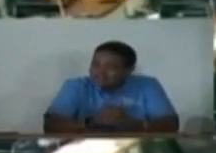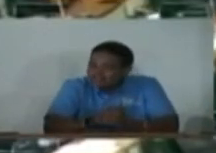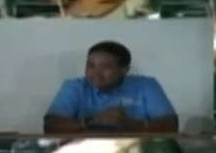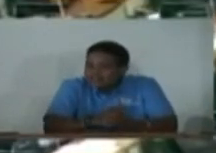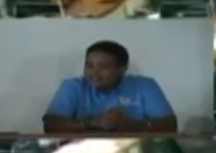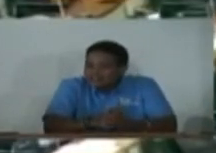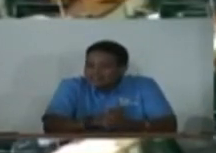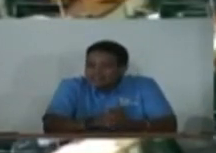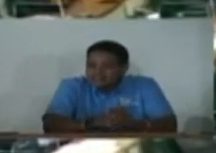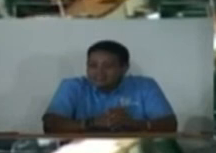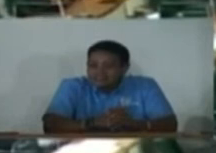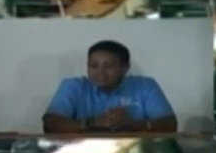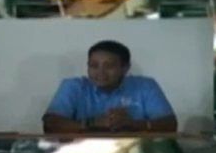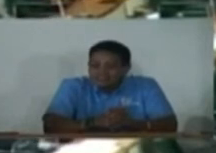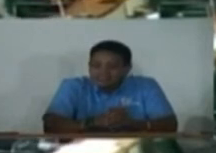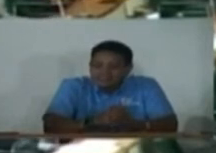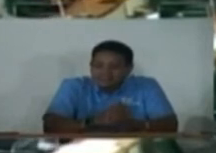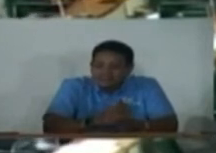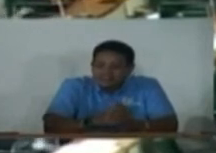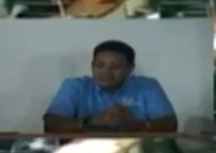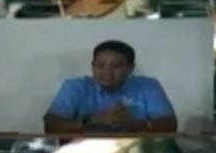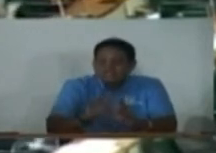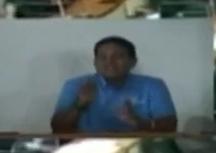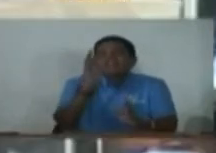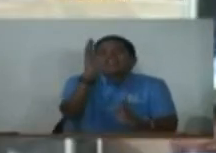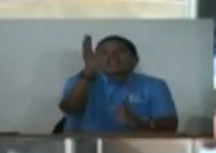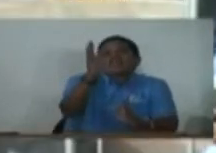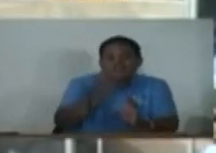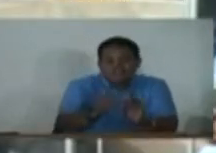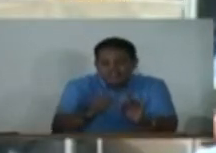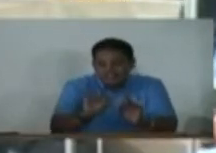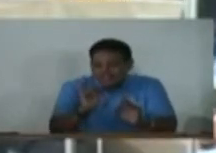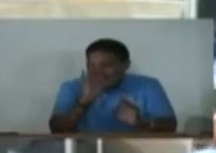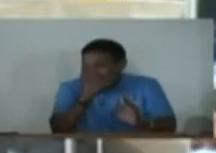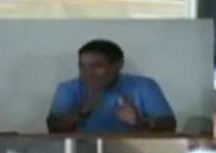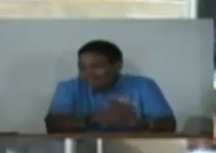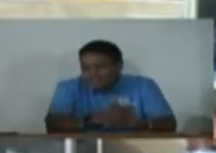Let's leave it. Yes. All right.